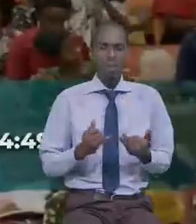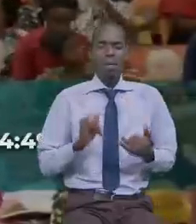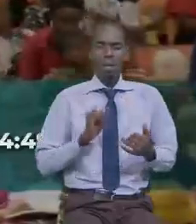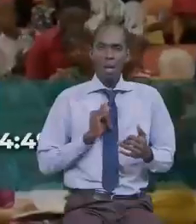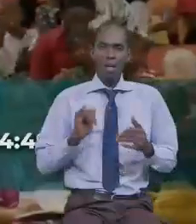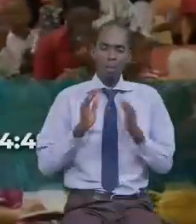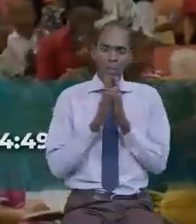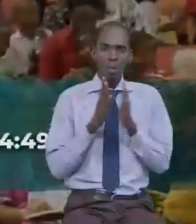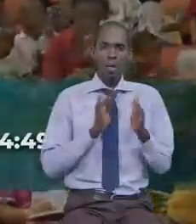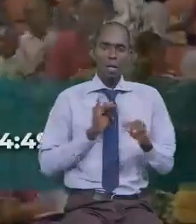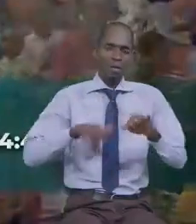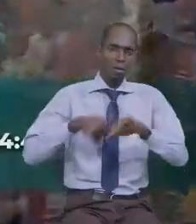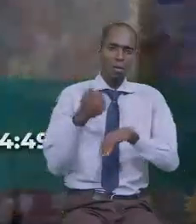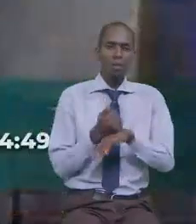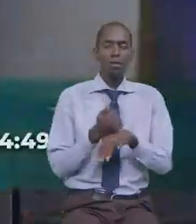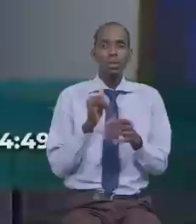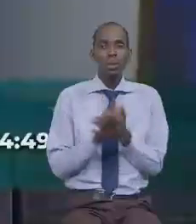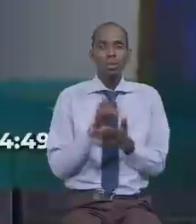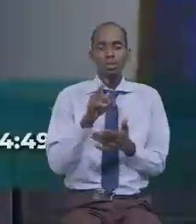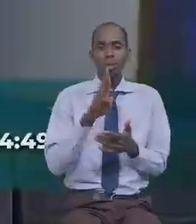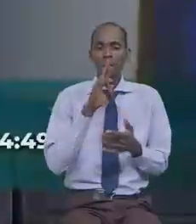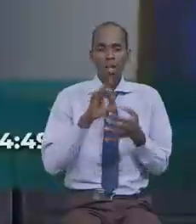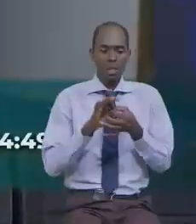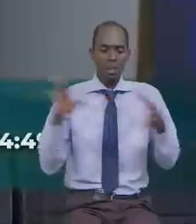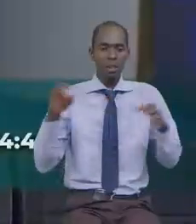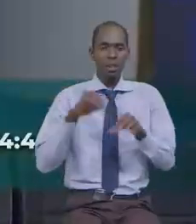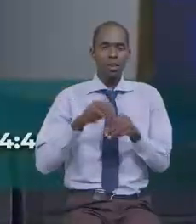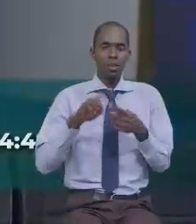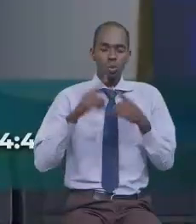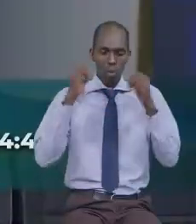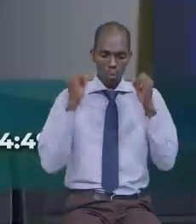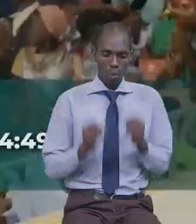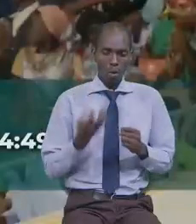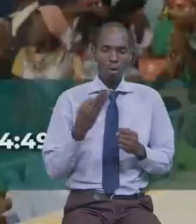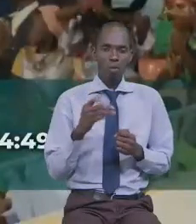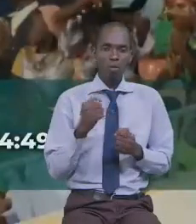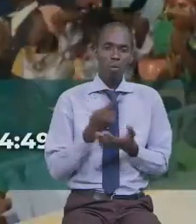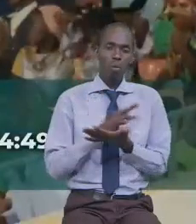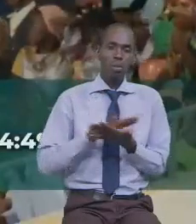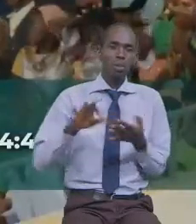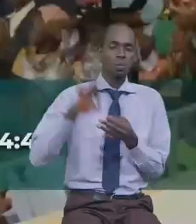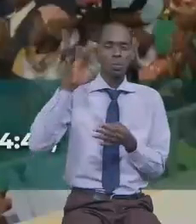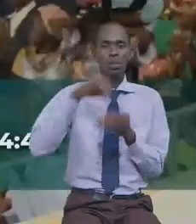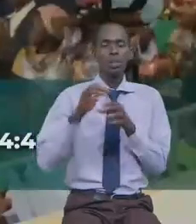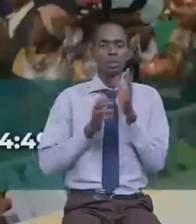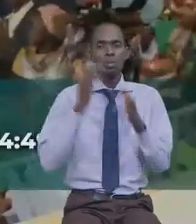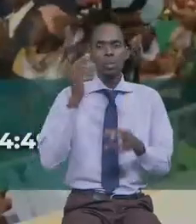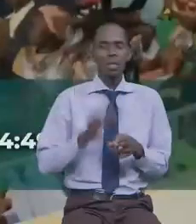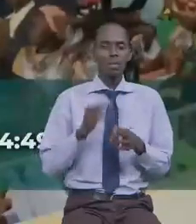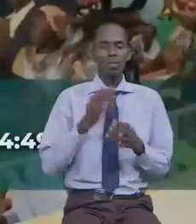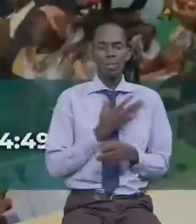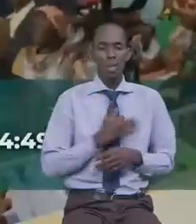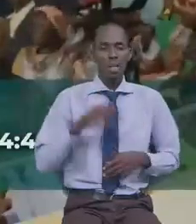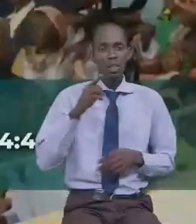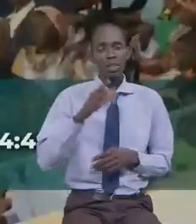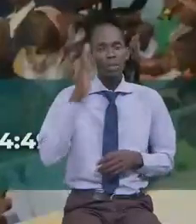you are released into the power of the Holy Ghost in Jesus' name. And ye shall be